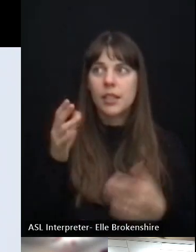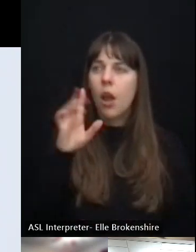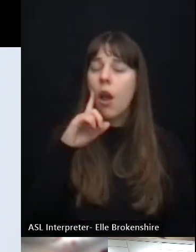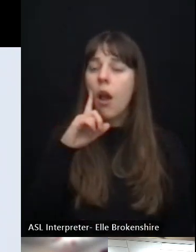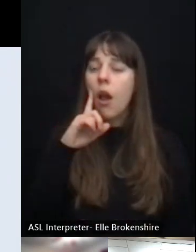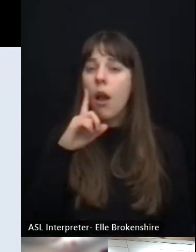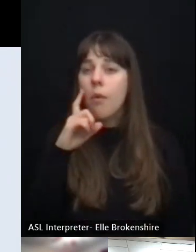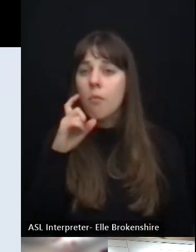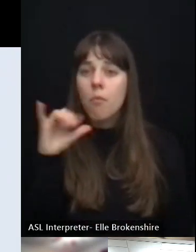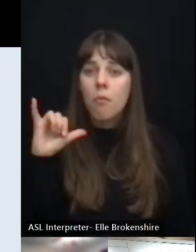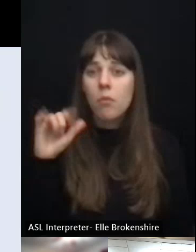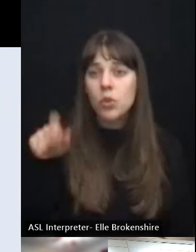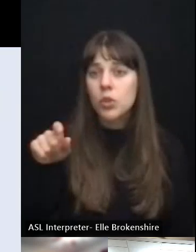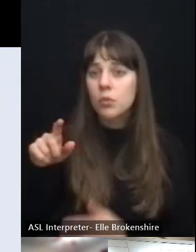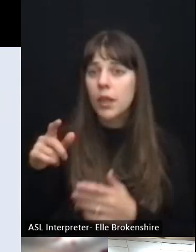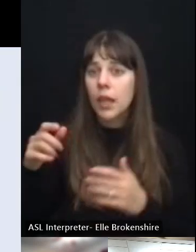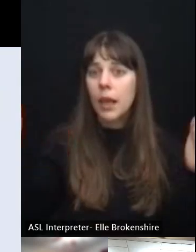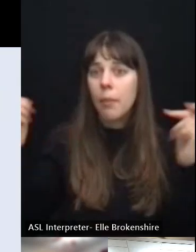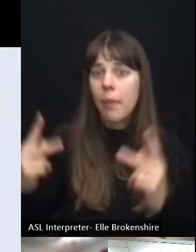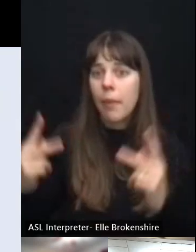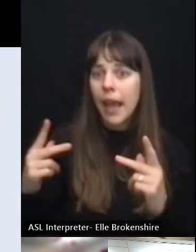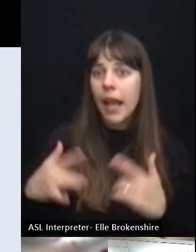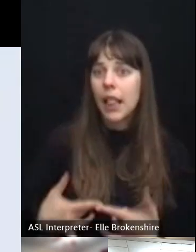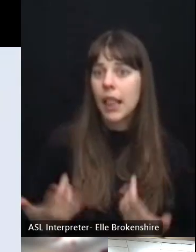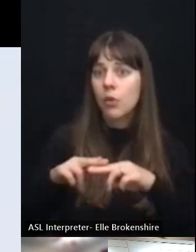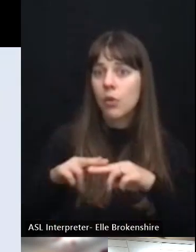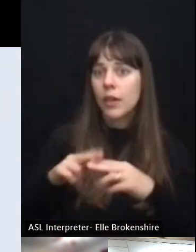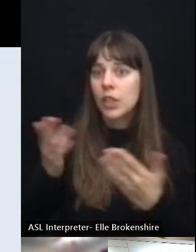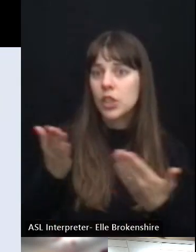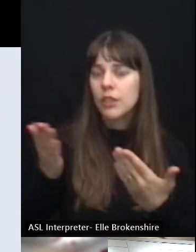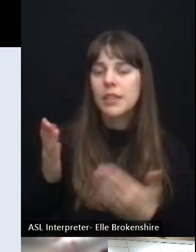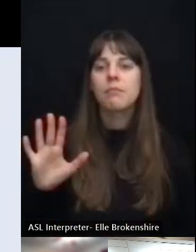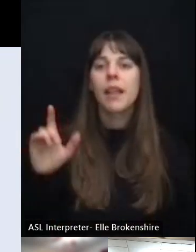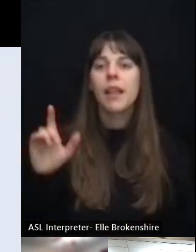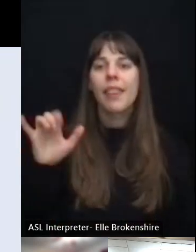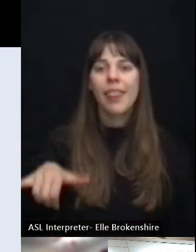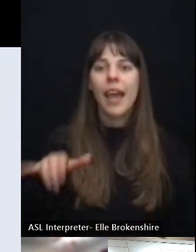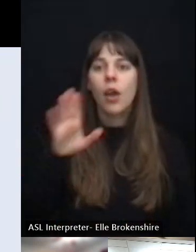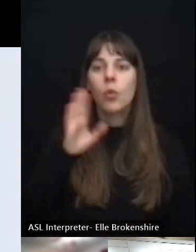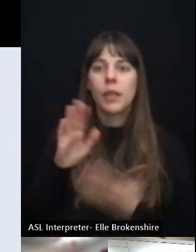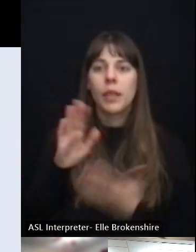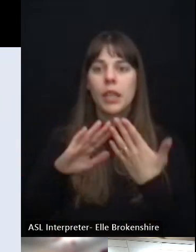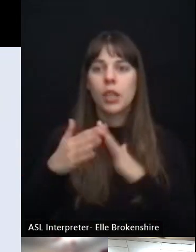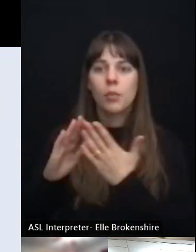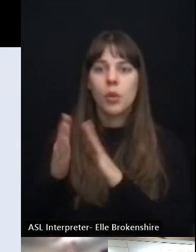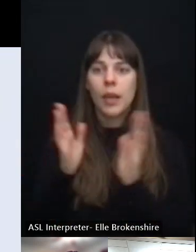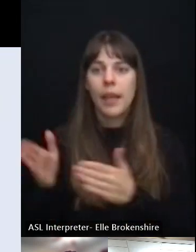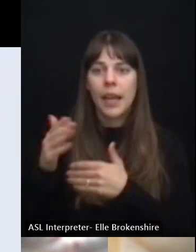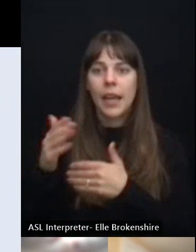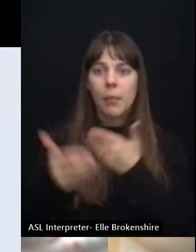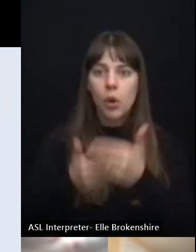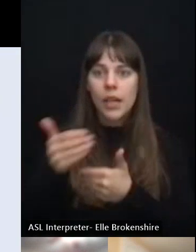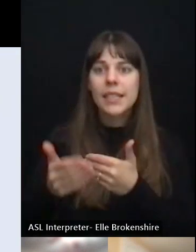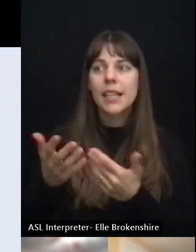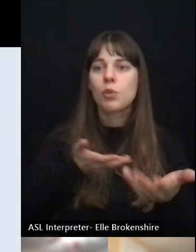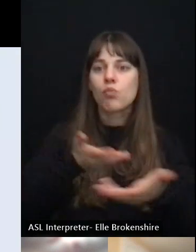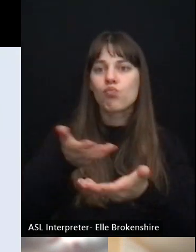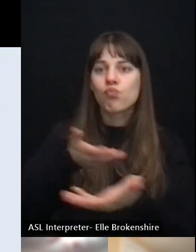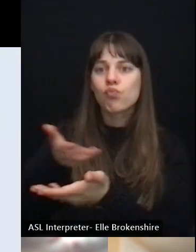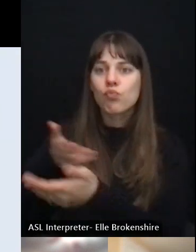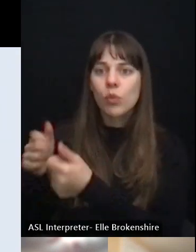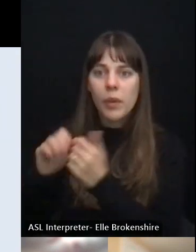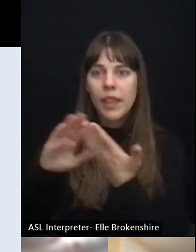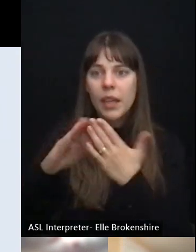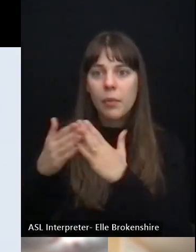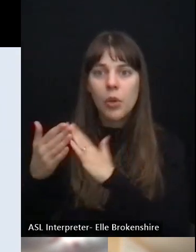light rail service back? That'll be part of a community planning process and conversations with the community that will